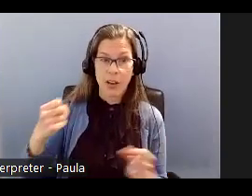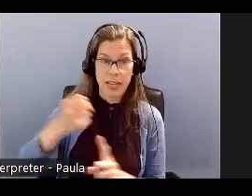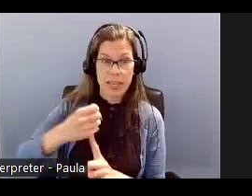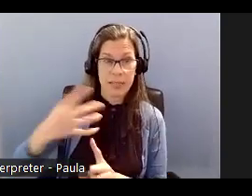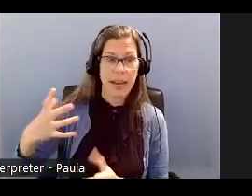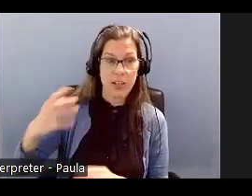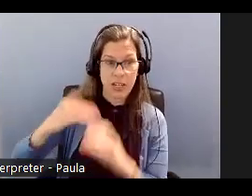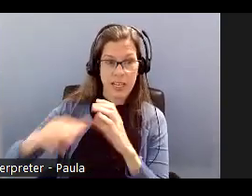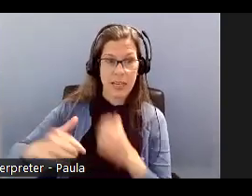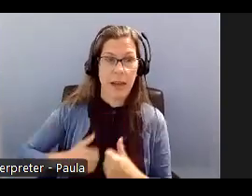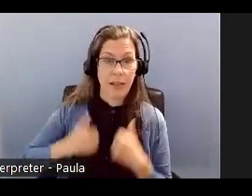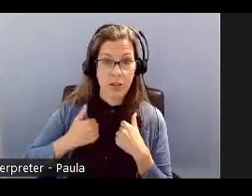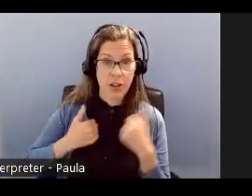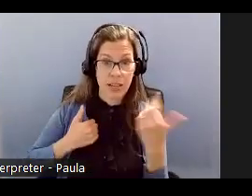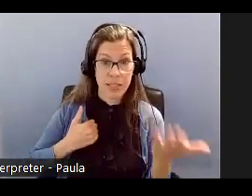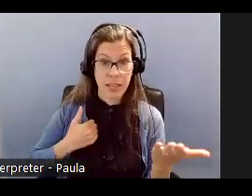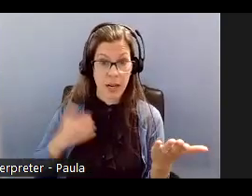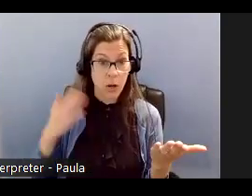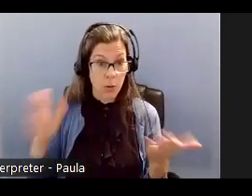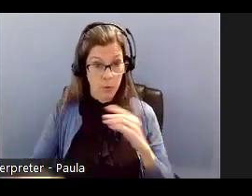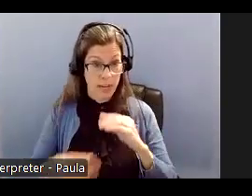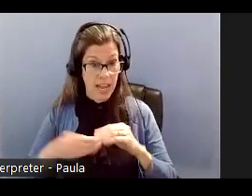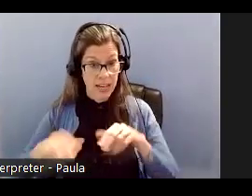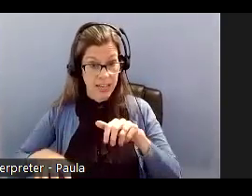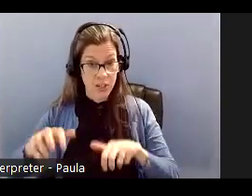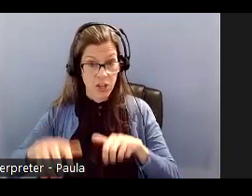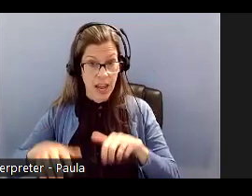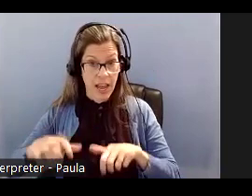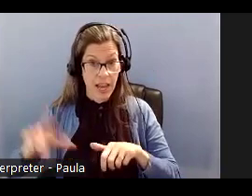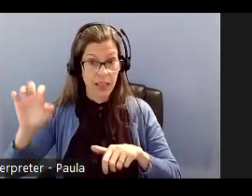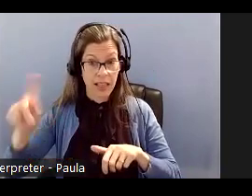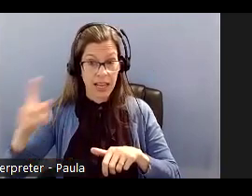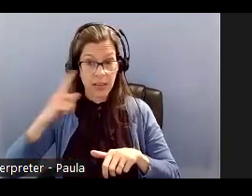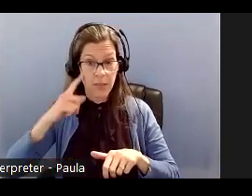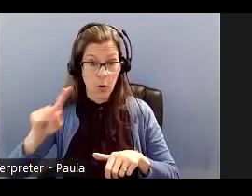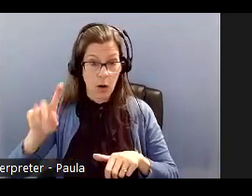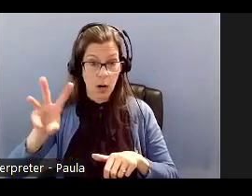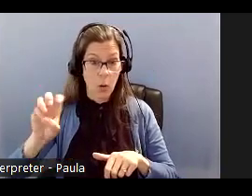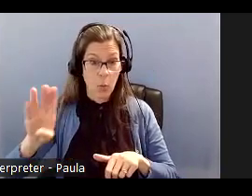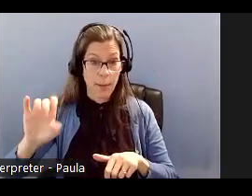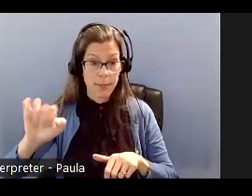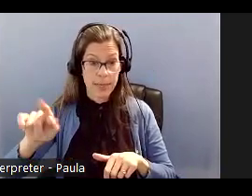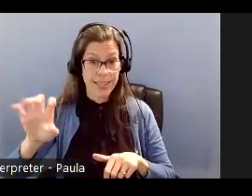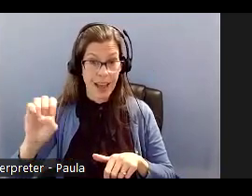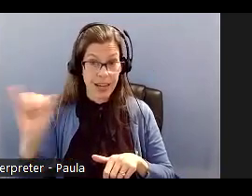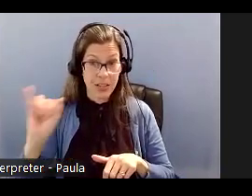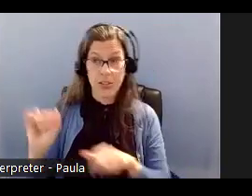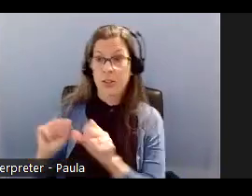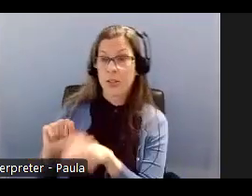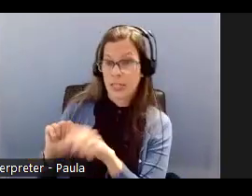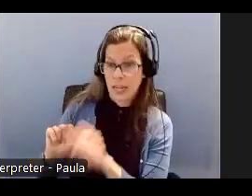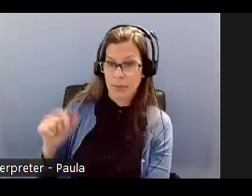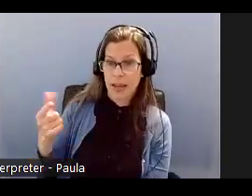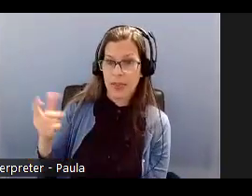there. And then I think, are we going to put in chat, I think the links to the website and the Gov